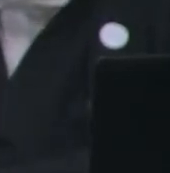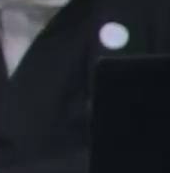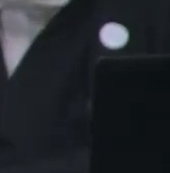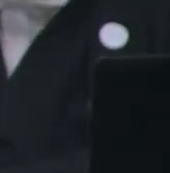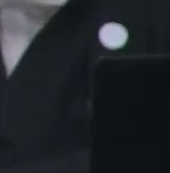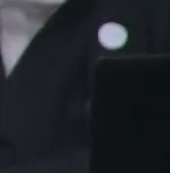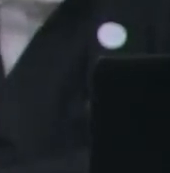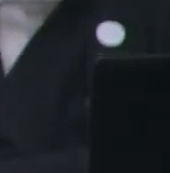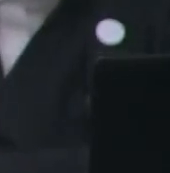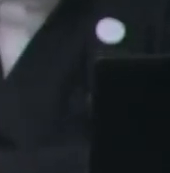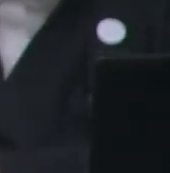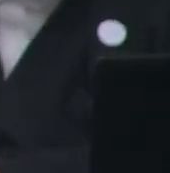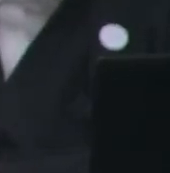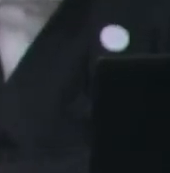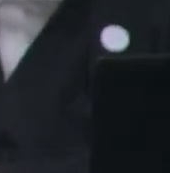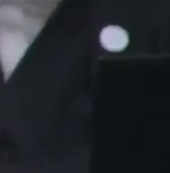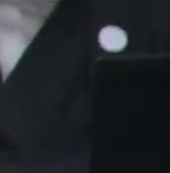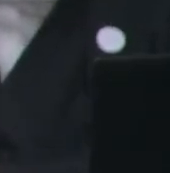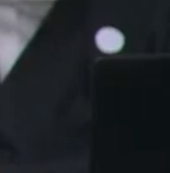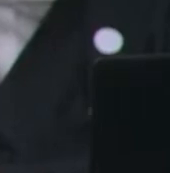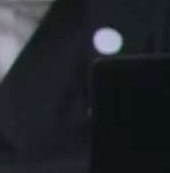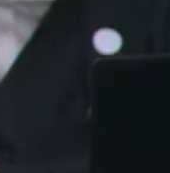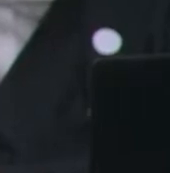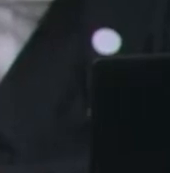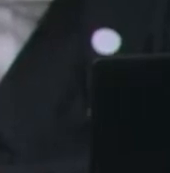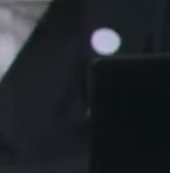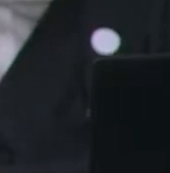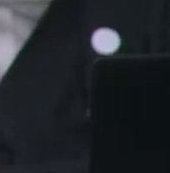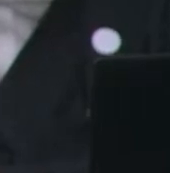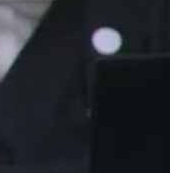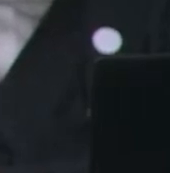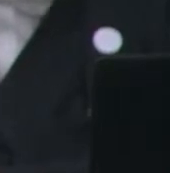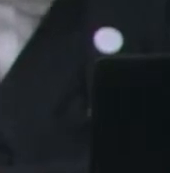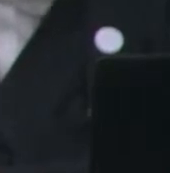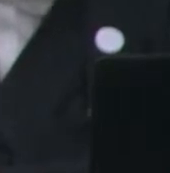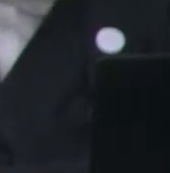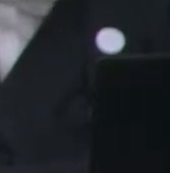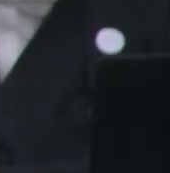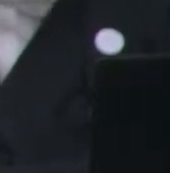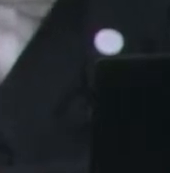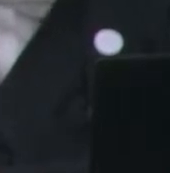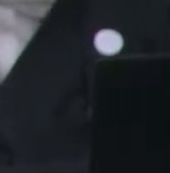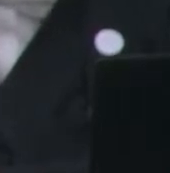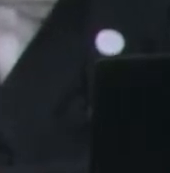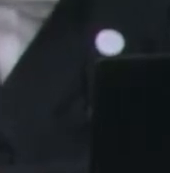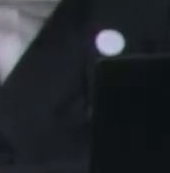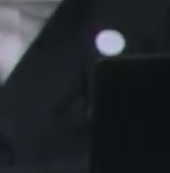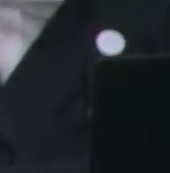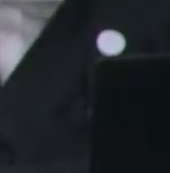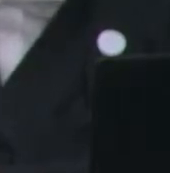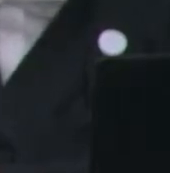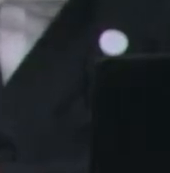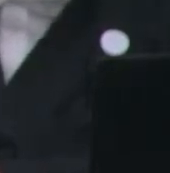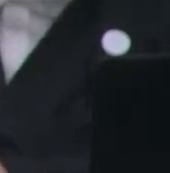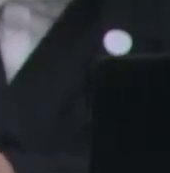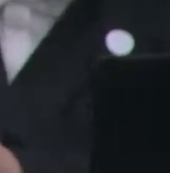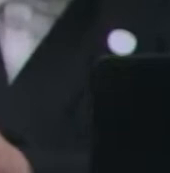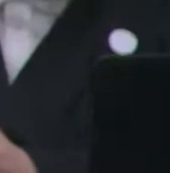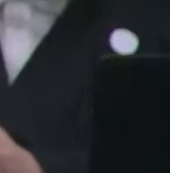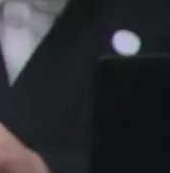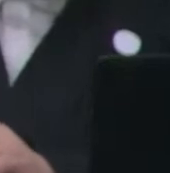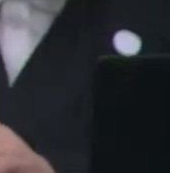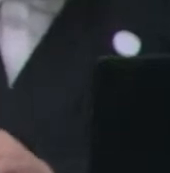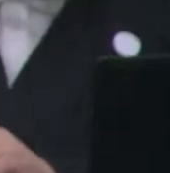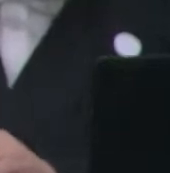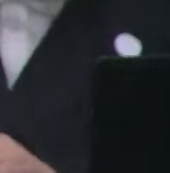done in this current moment, particularly post-state capture environment that we are now going